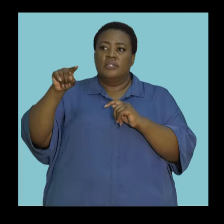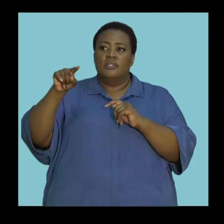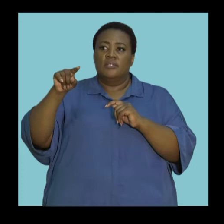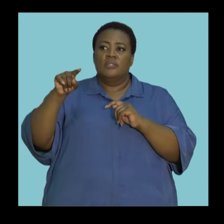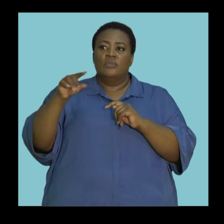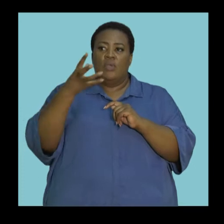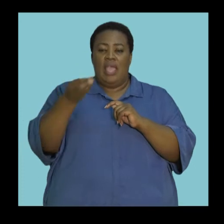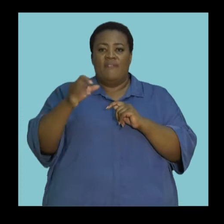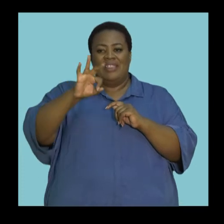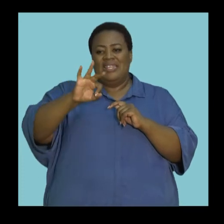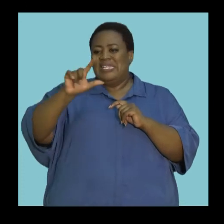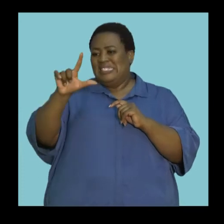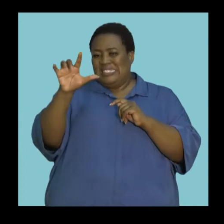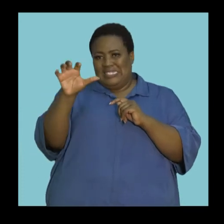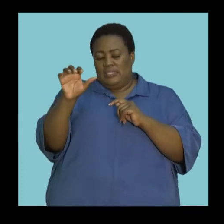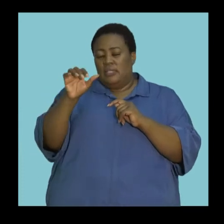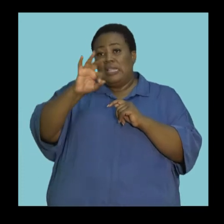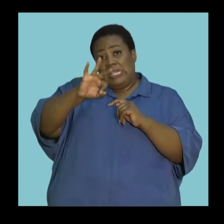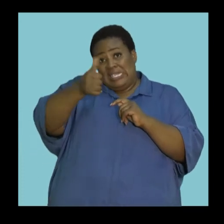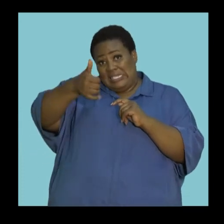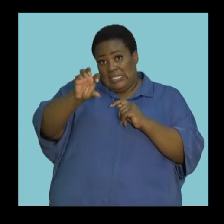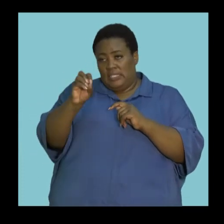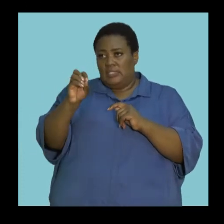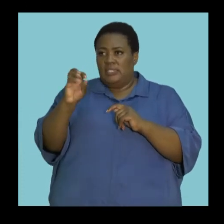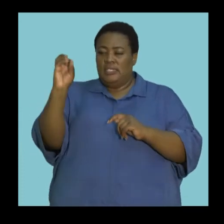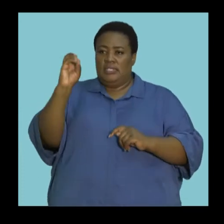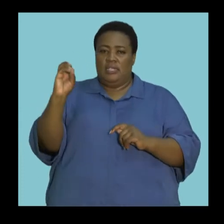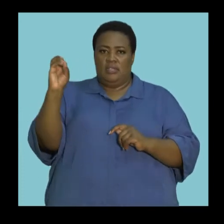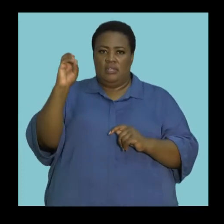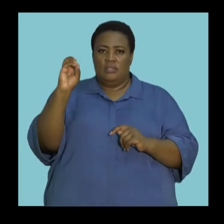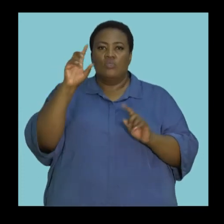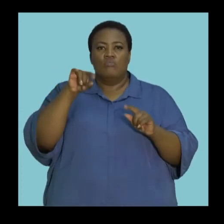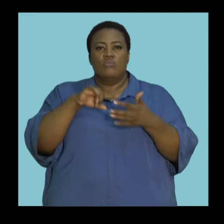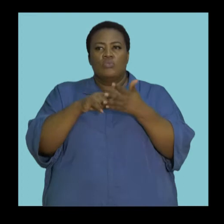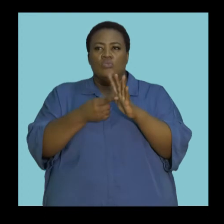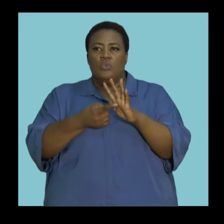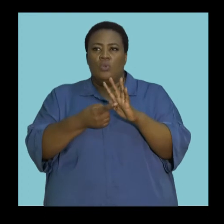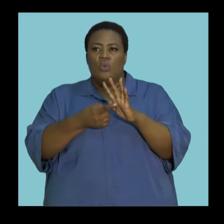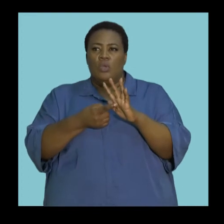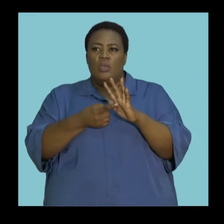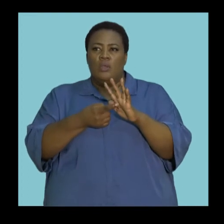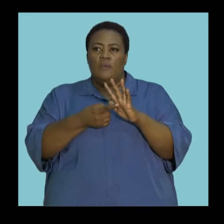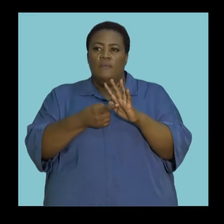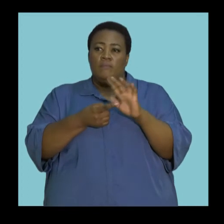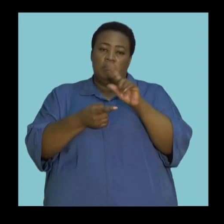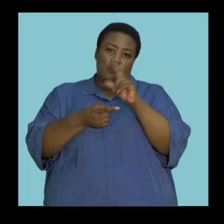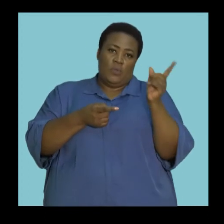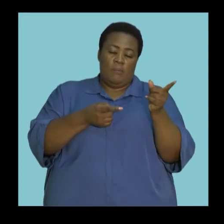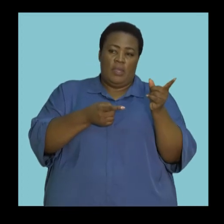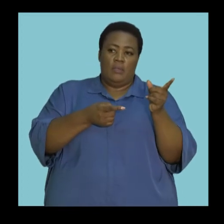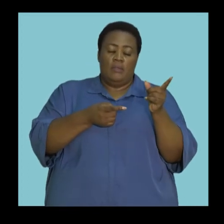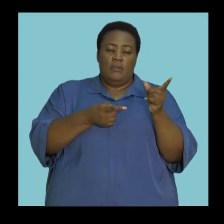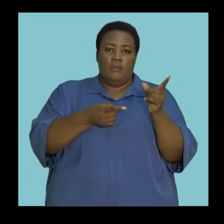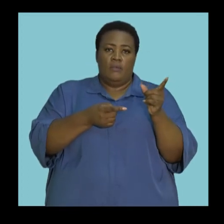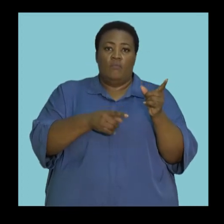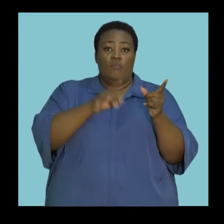we have 360 degrees. So we've got to illustrate each of those. If we go back, we've